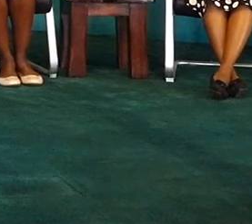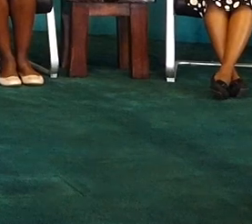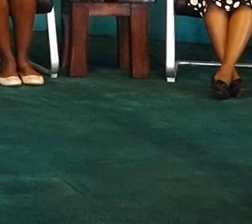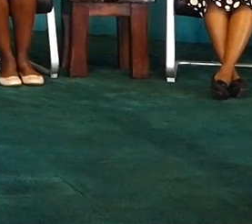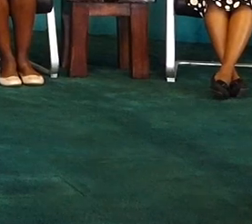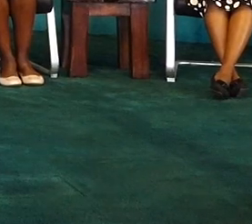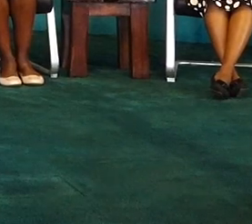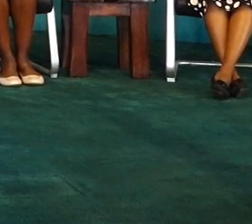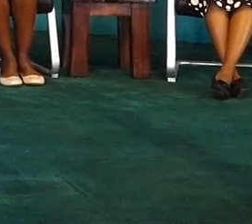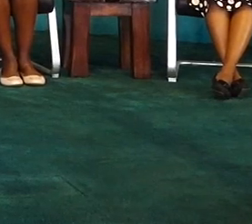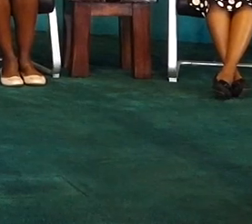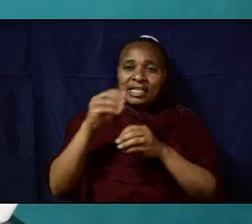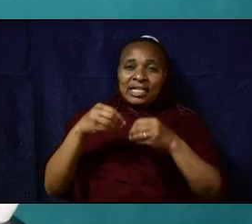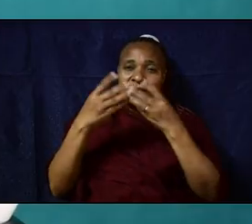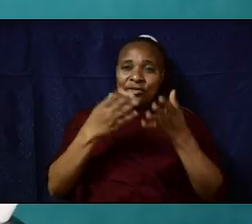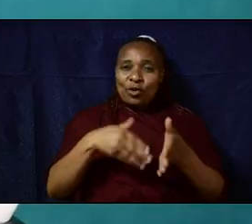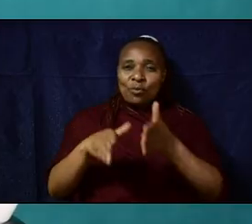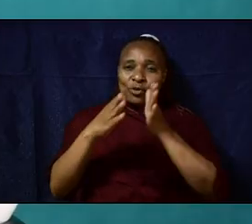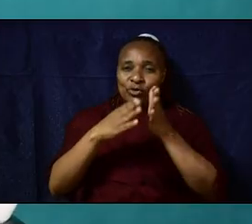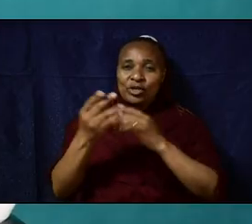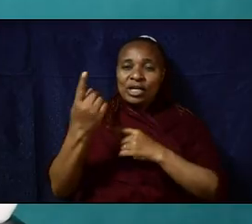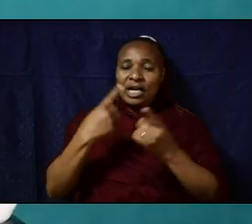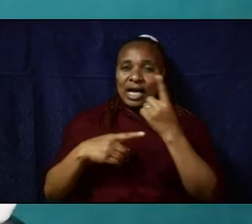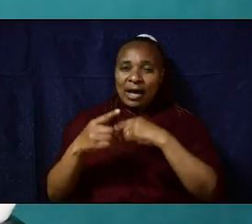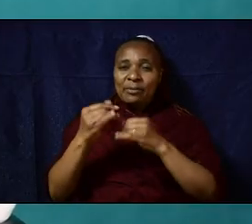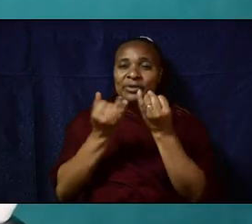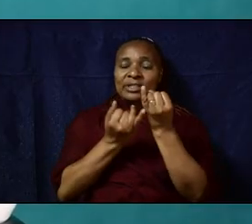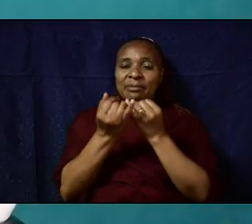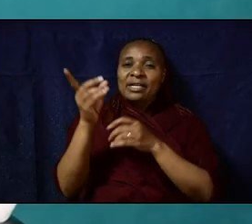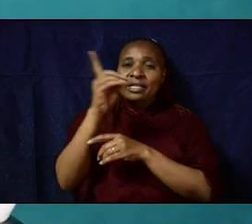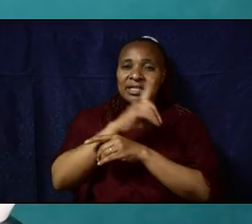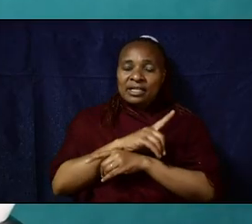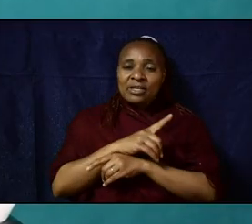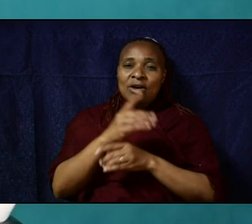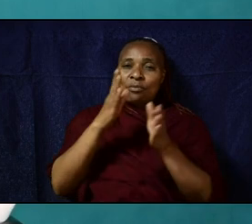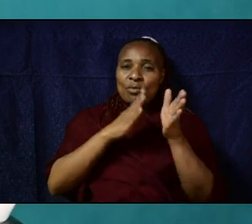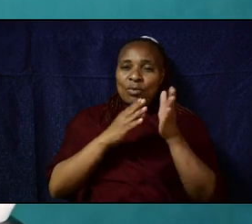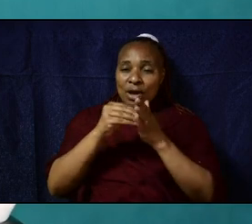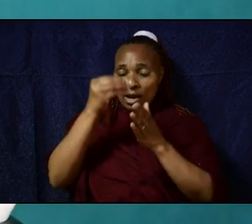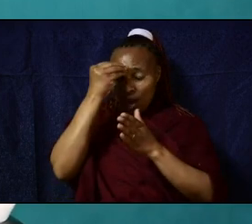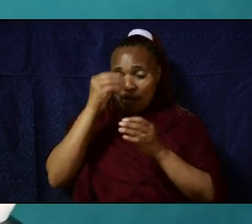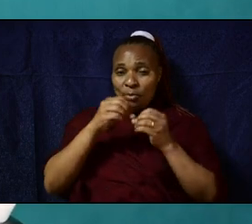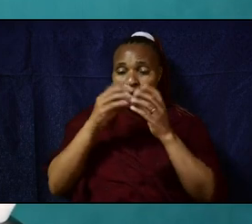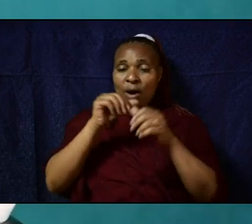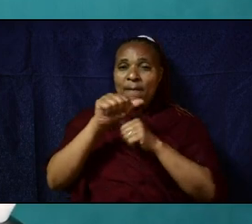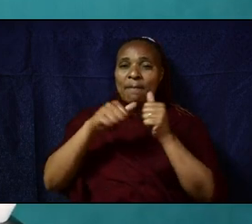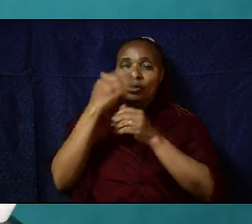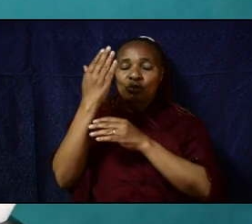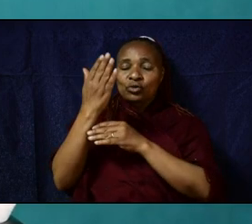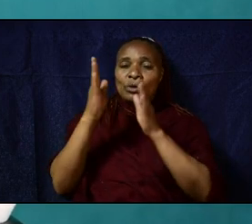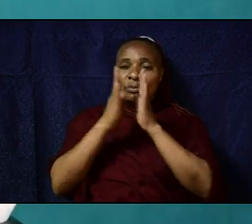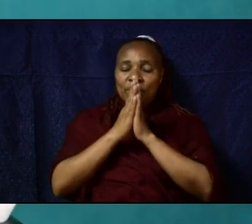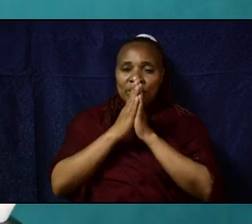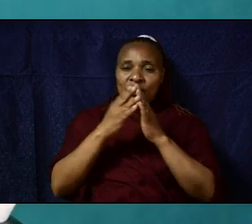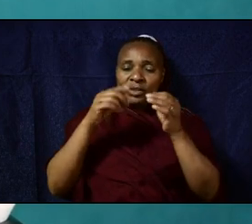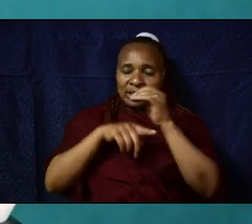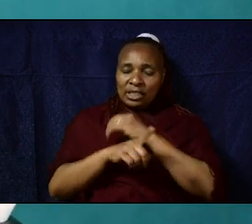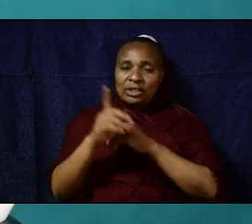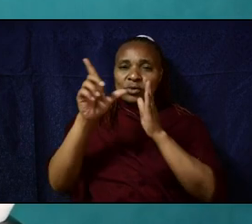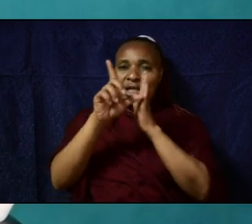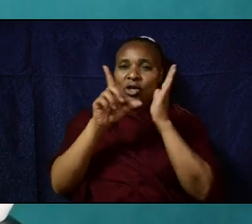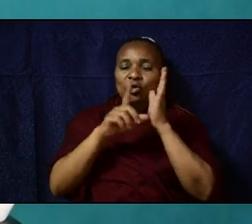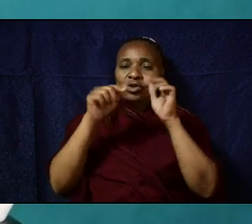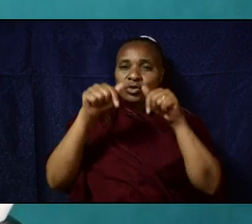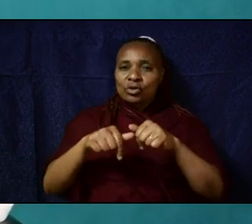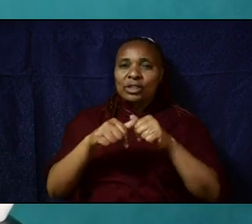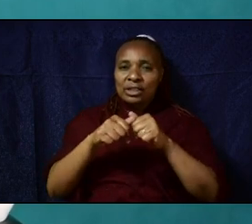day. Thank you for giving us this opportunity to come on this Sabbath day to learn more about you. I pray as we go through the lesson today,